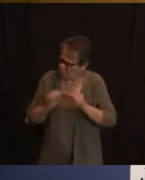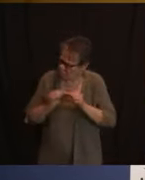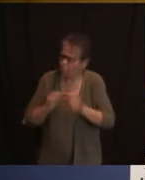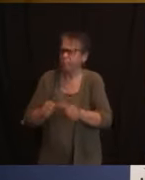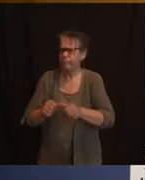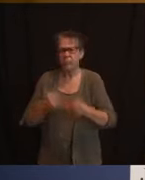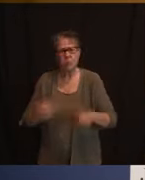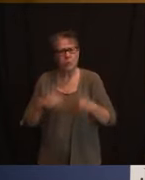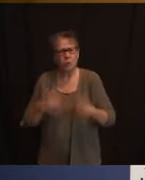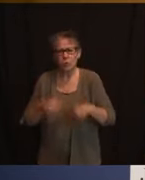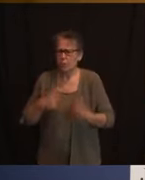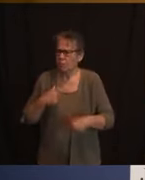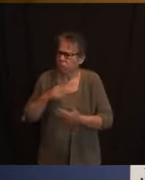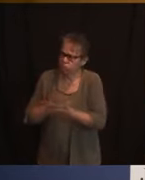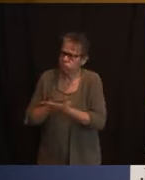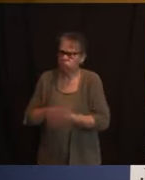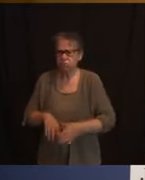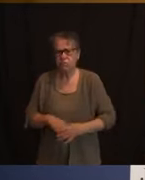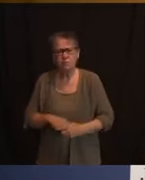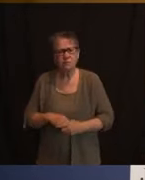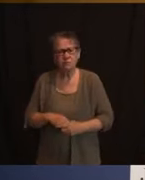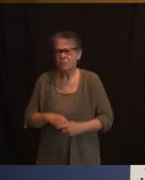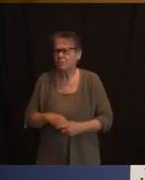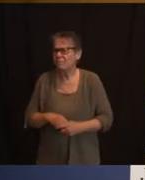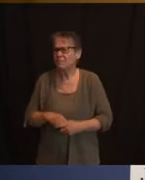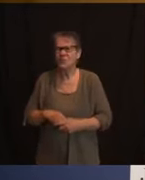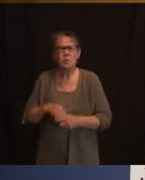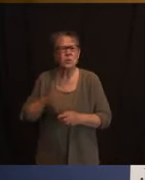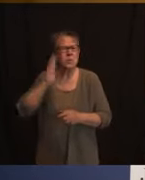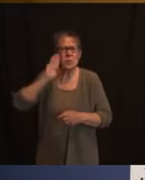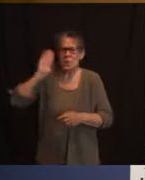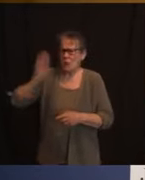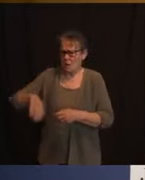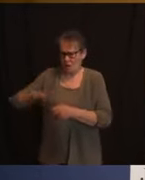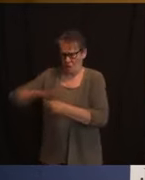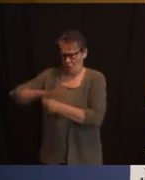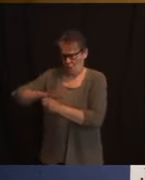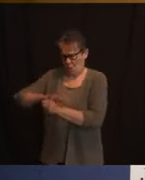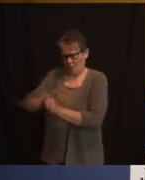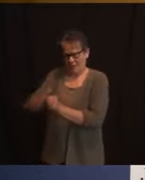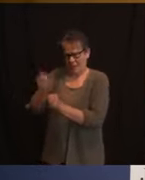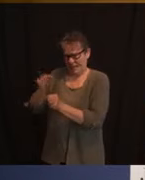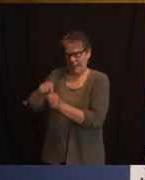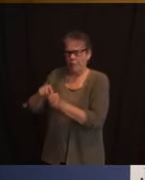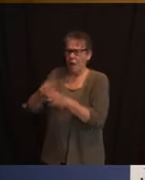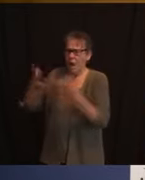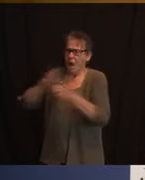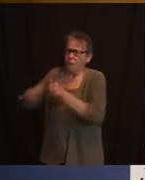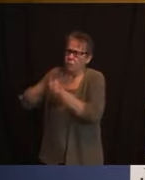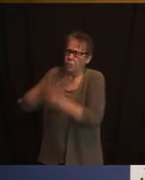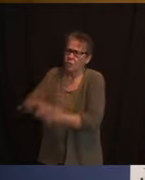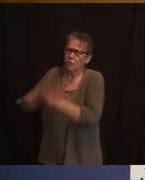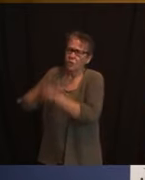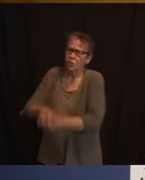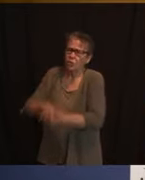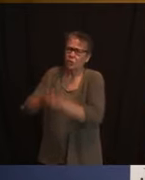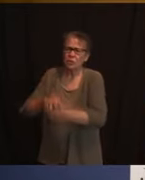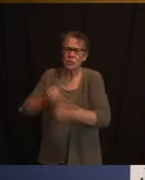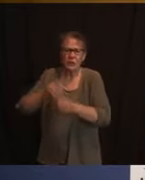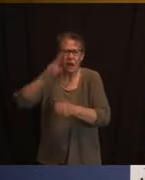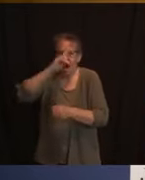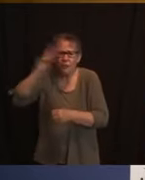pressures on our hospitals and health systems, and we are working with the hospitals to develop practices to open their doors